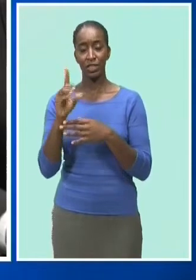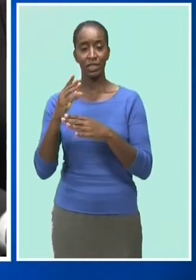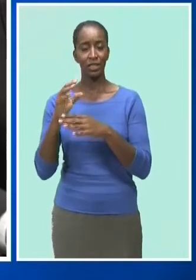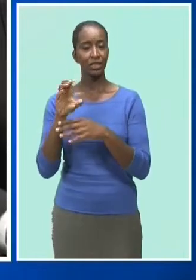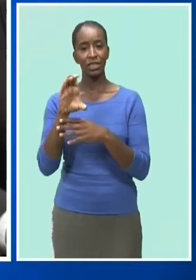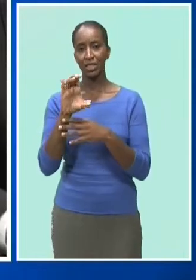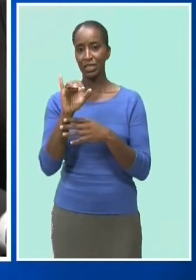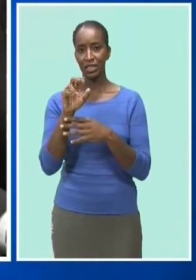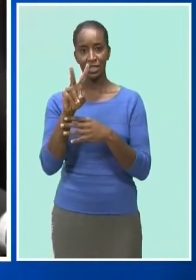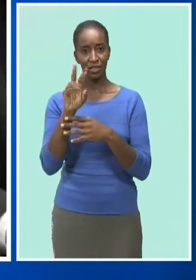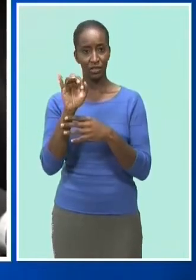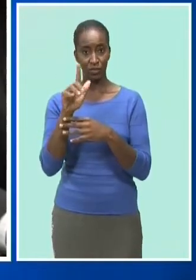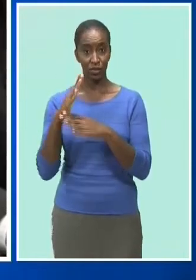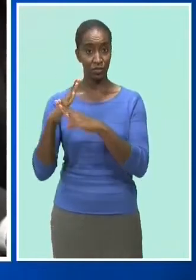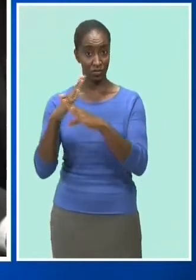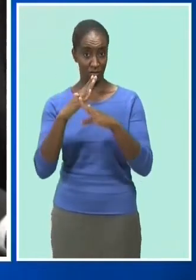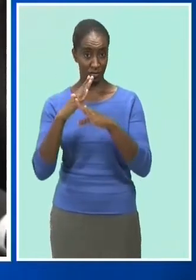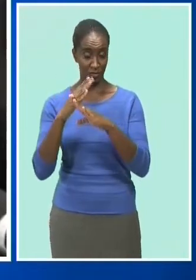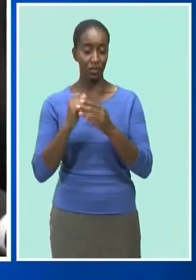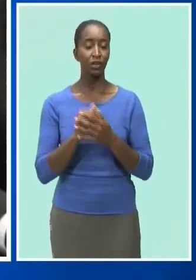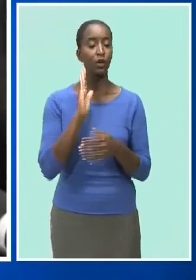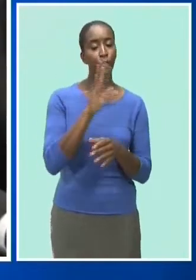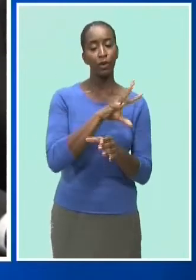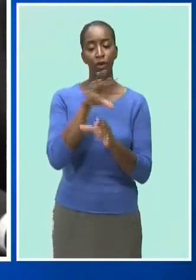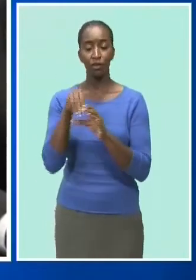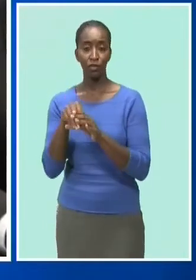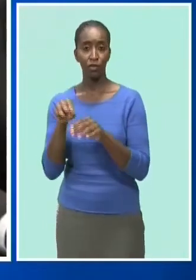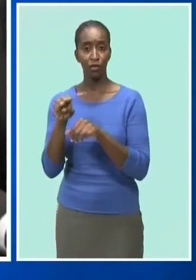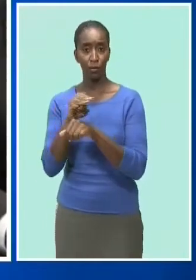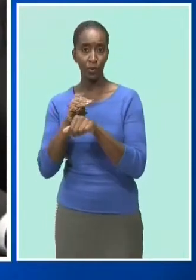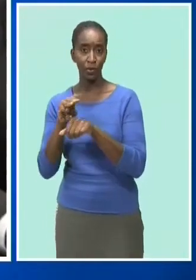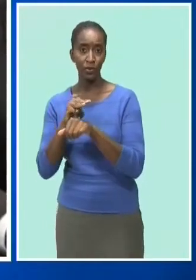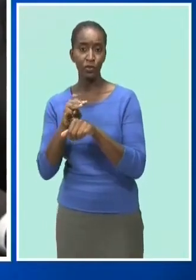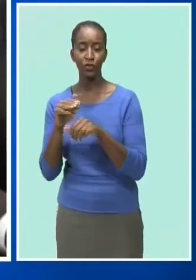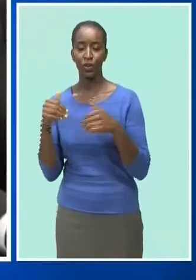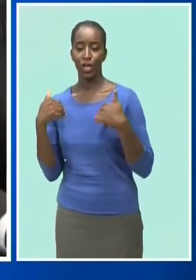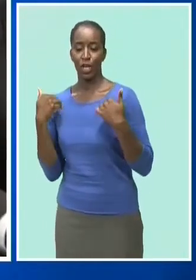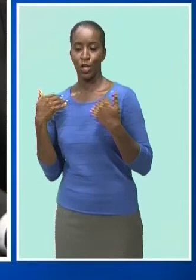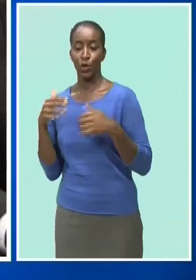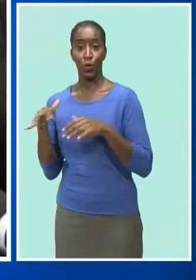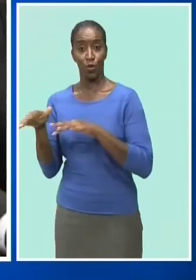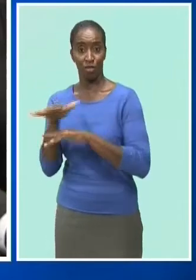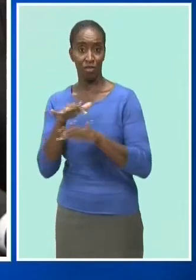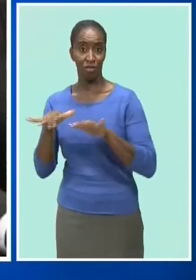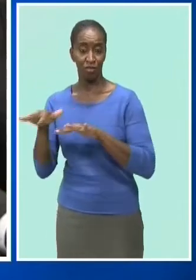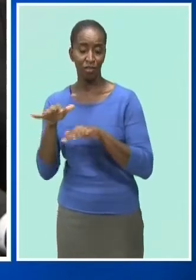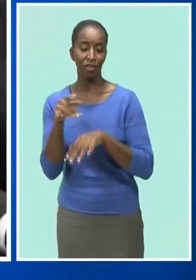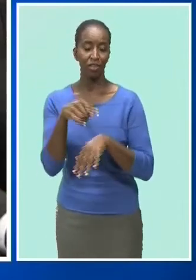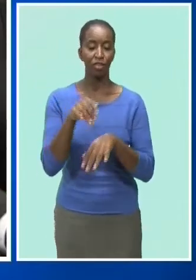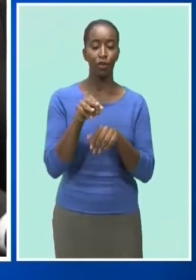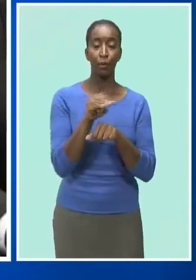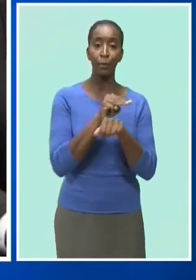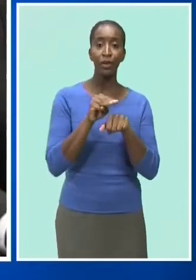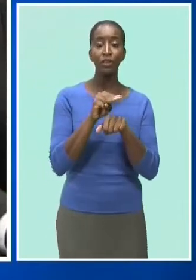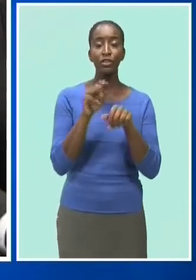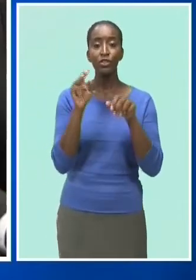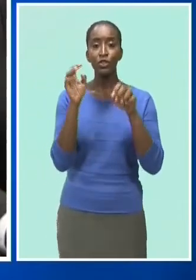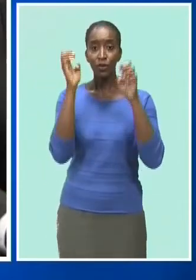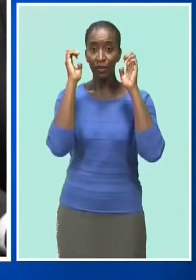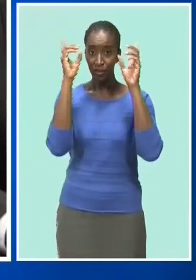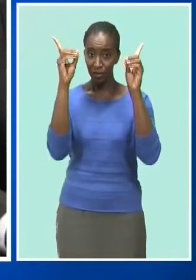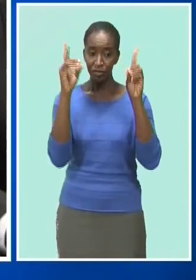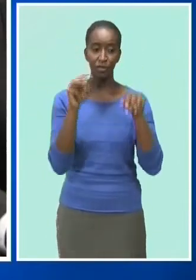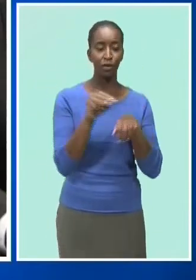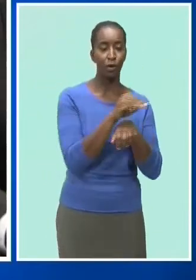the Ministry of Education and Technical Vocational Training, but above all else, the Prime Minister's Office with the Ministry of